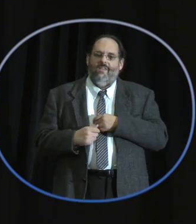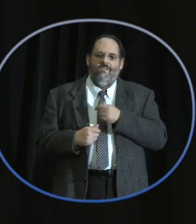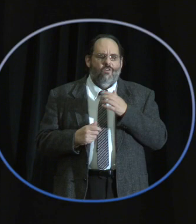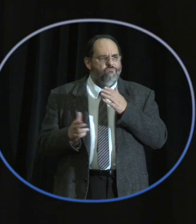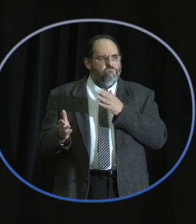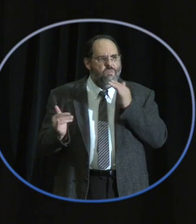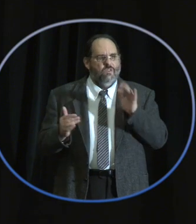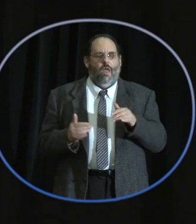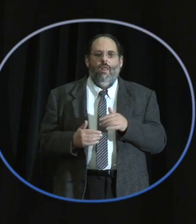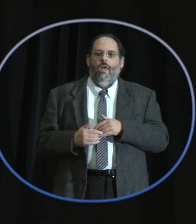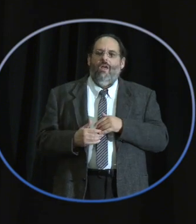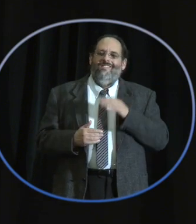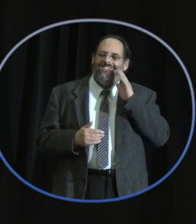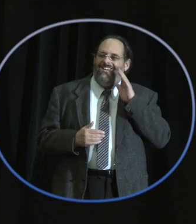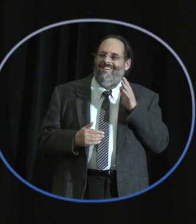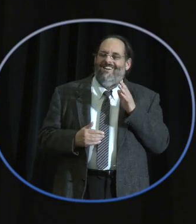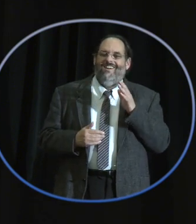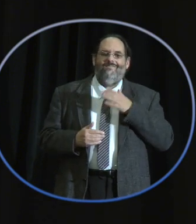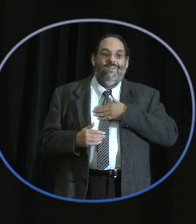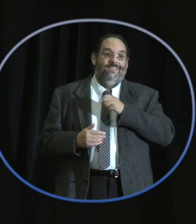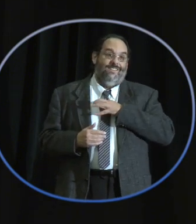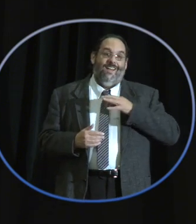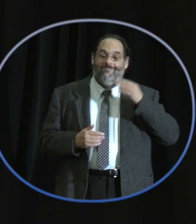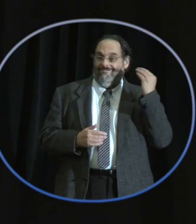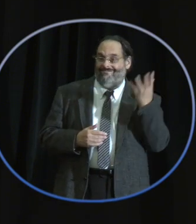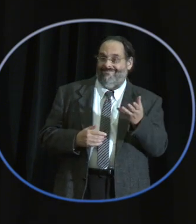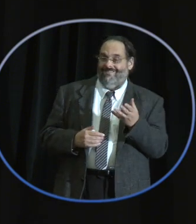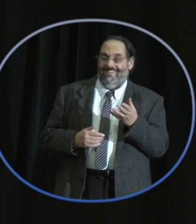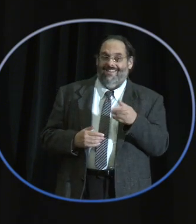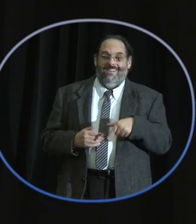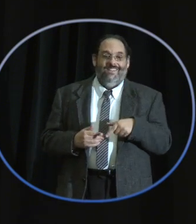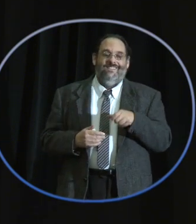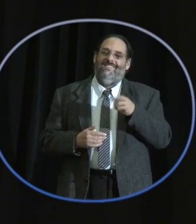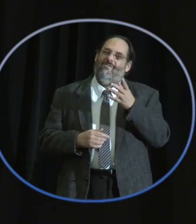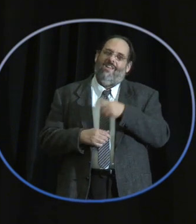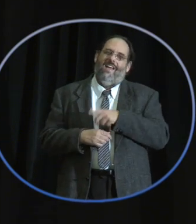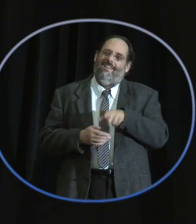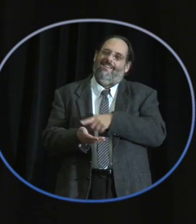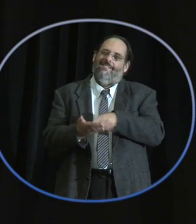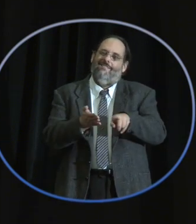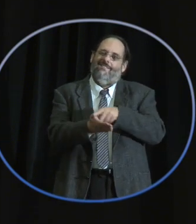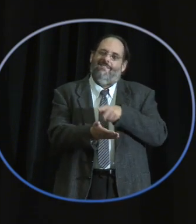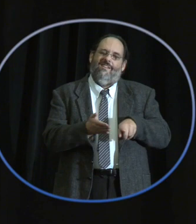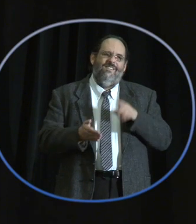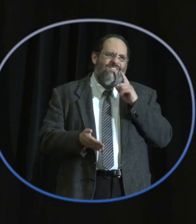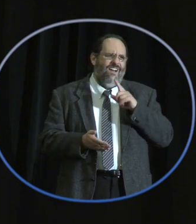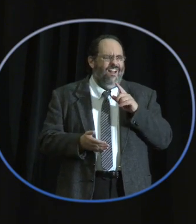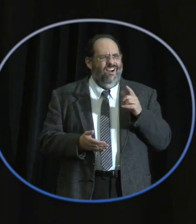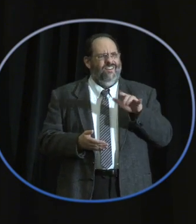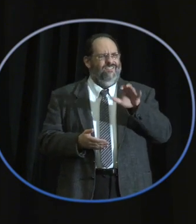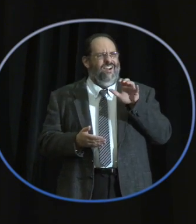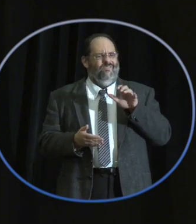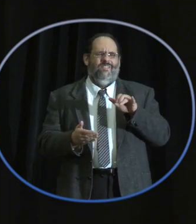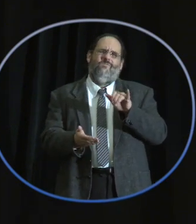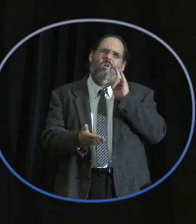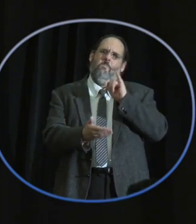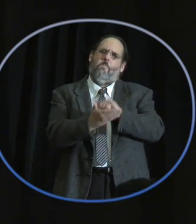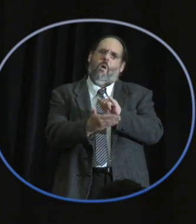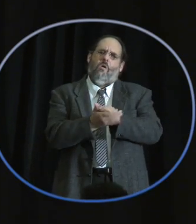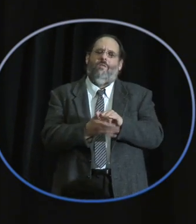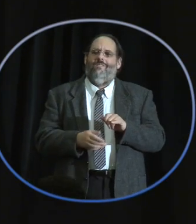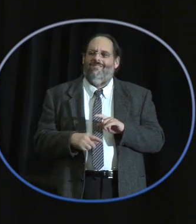go, and my staff will tell you, that I canceled this several times because I thought we're never going to get to 500. I'm going to be